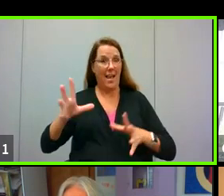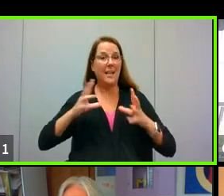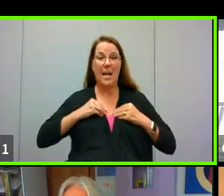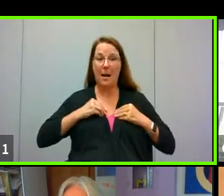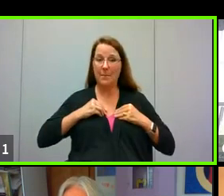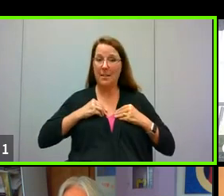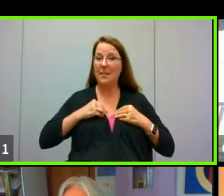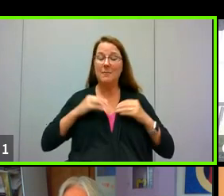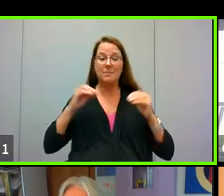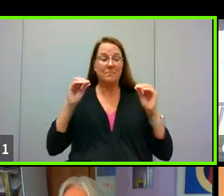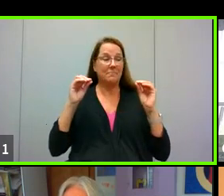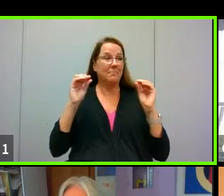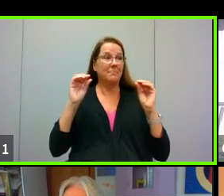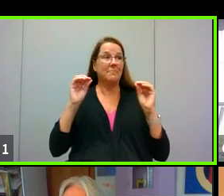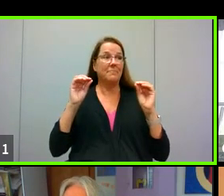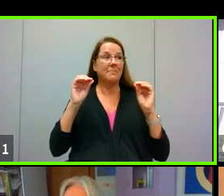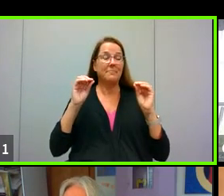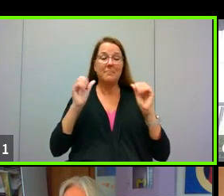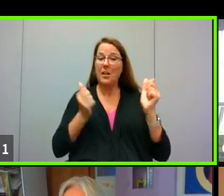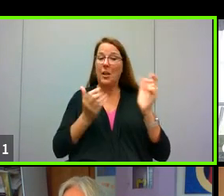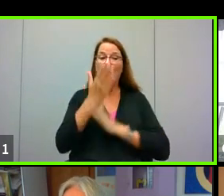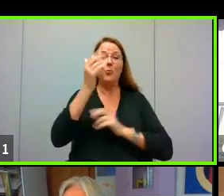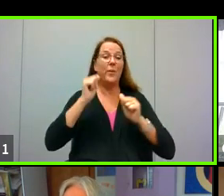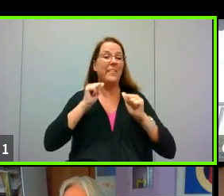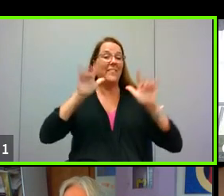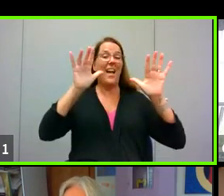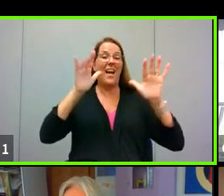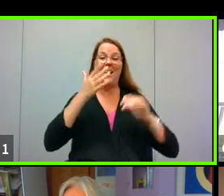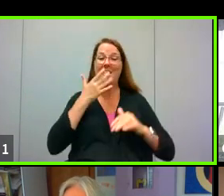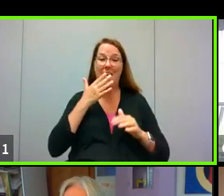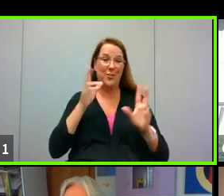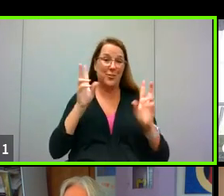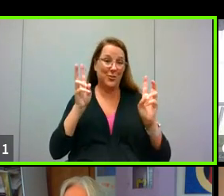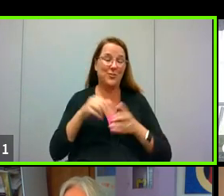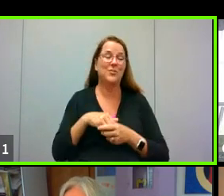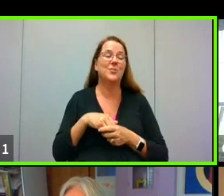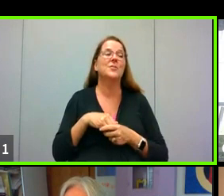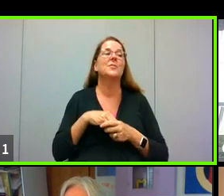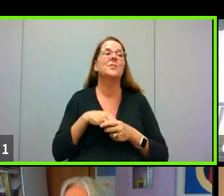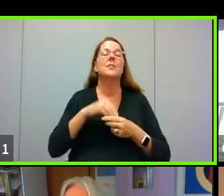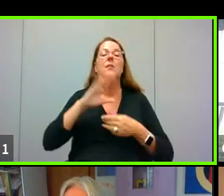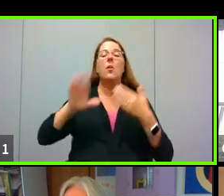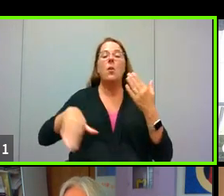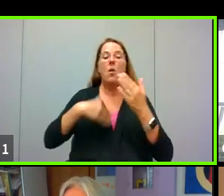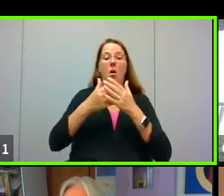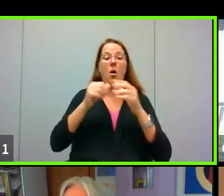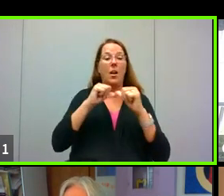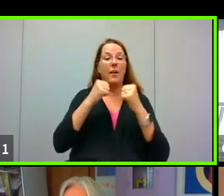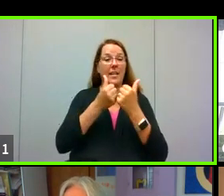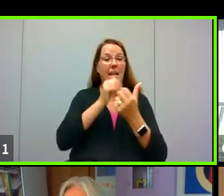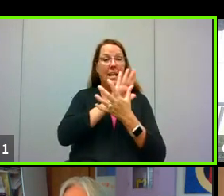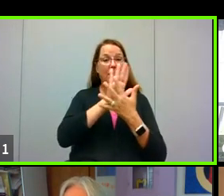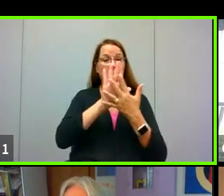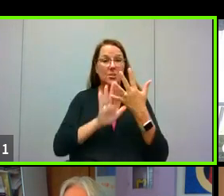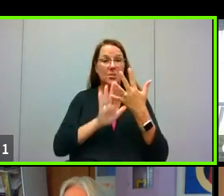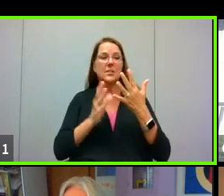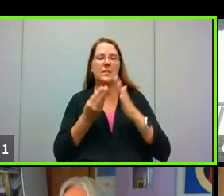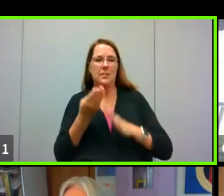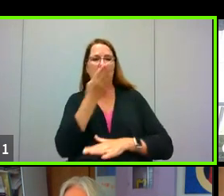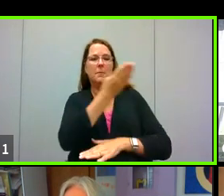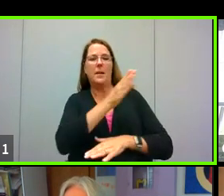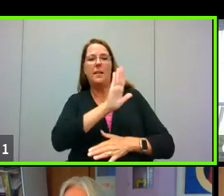with it went through with flying colors. And then all of the agencies were able to submit